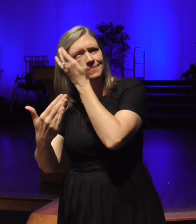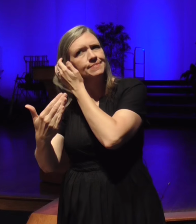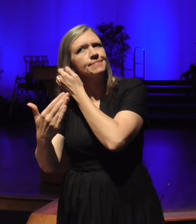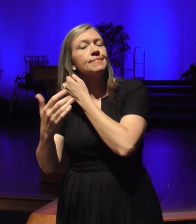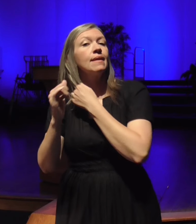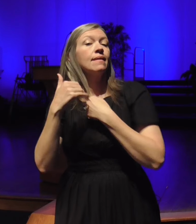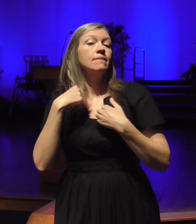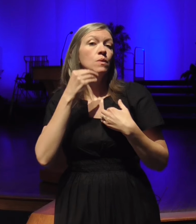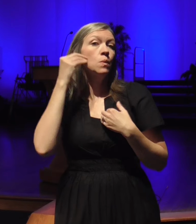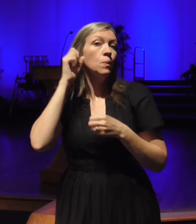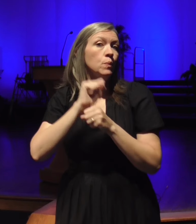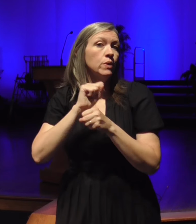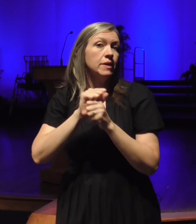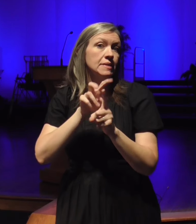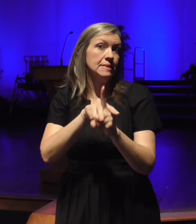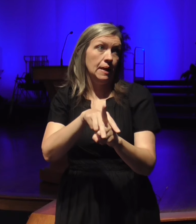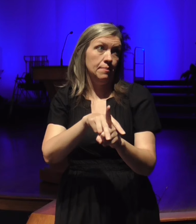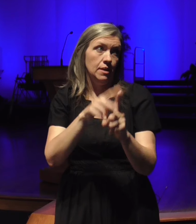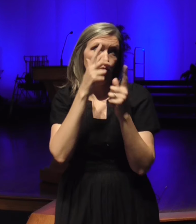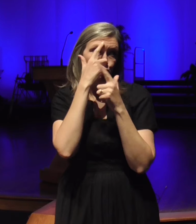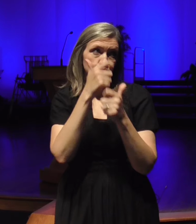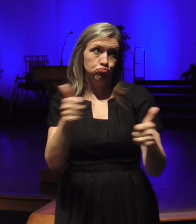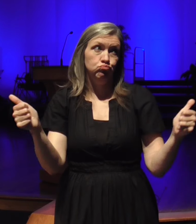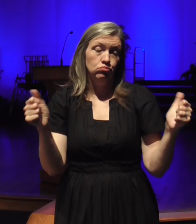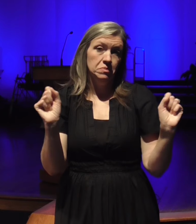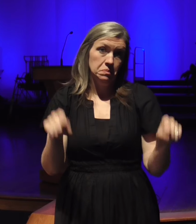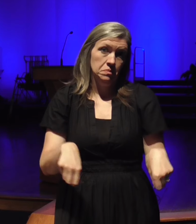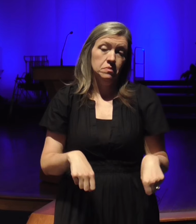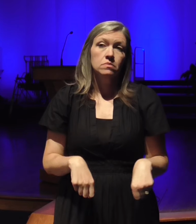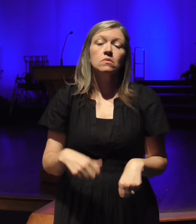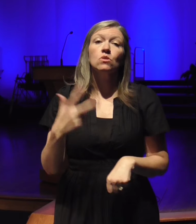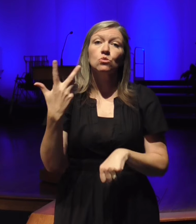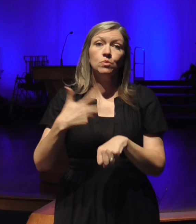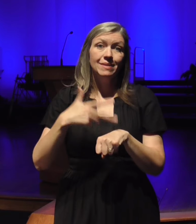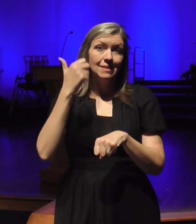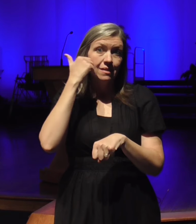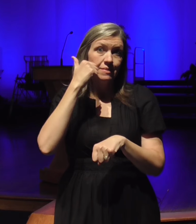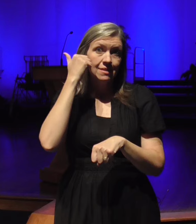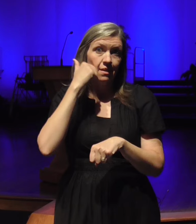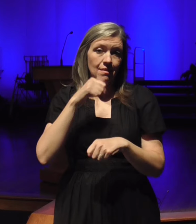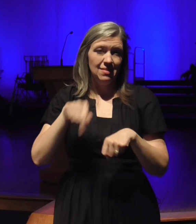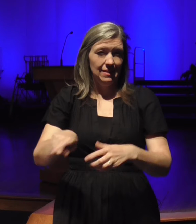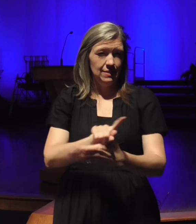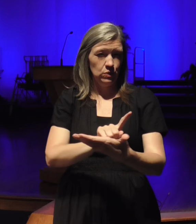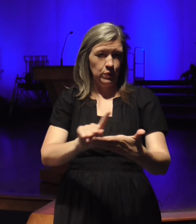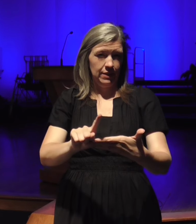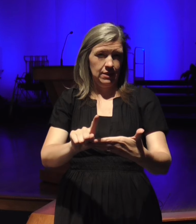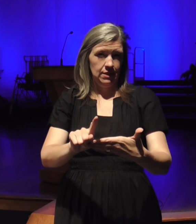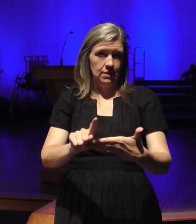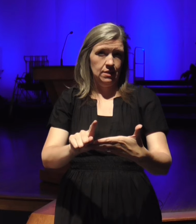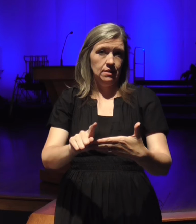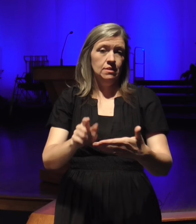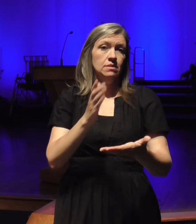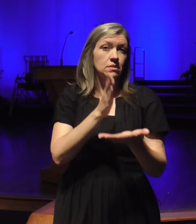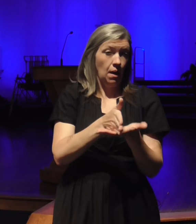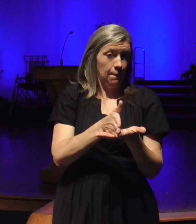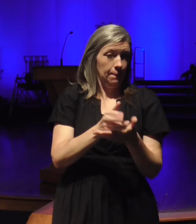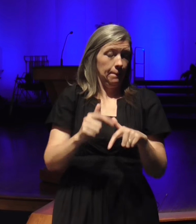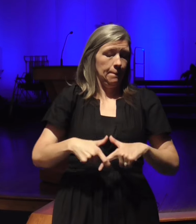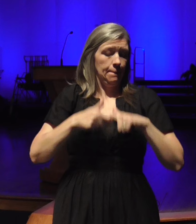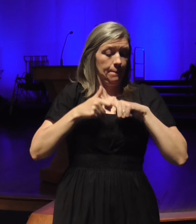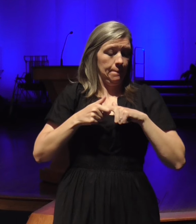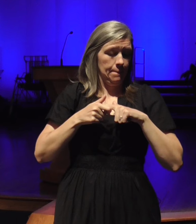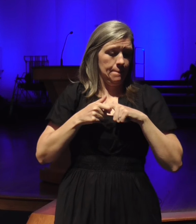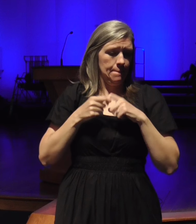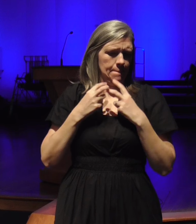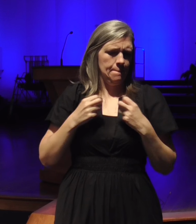What am I doing to prepare for my good today? I have a homework assignment for you, if you choose to accept it.